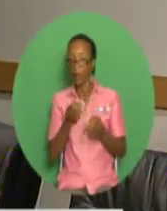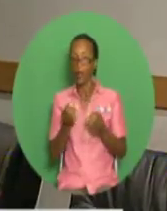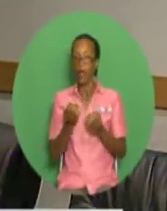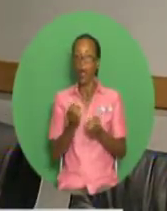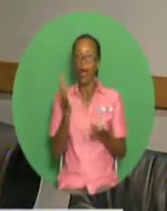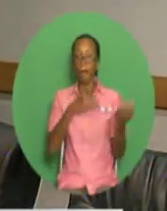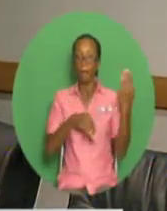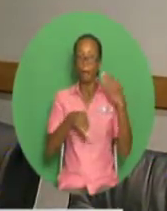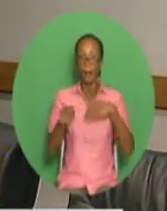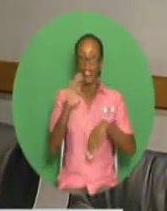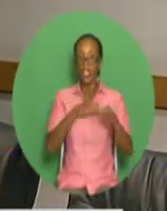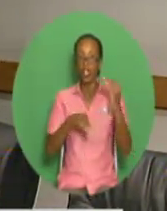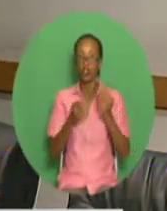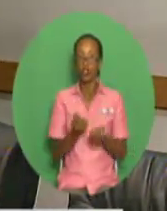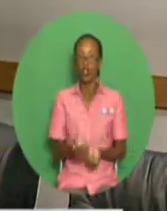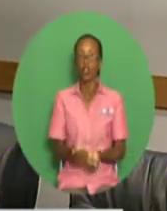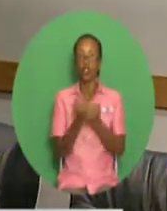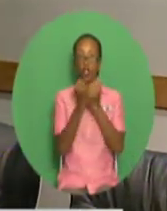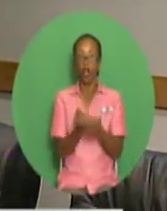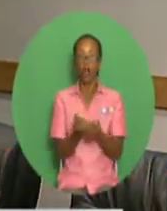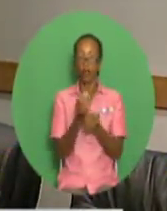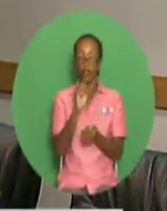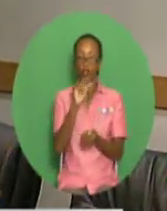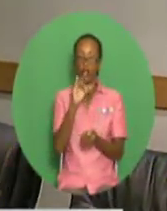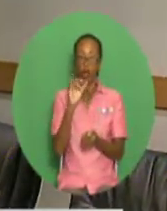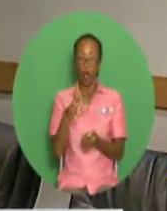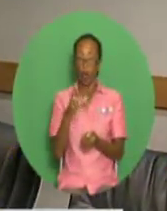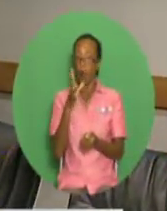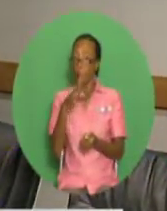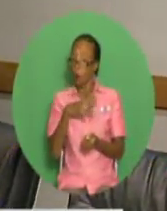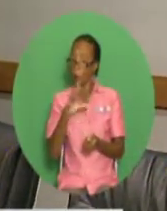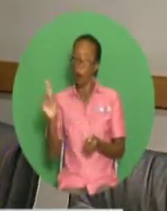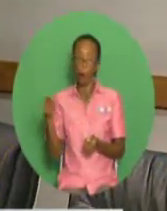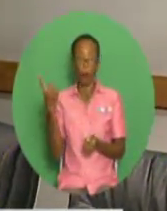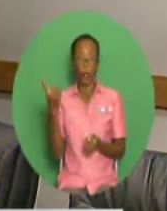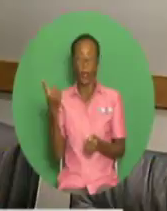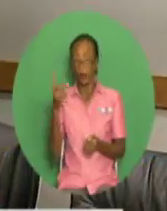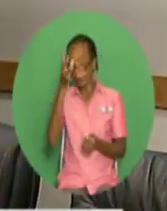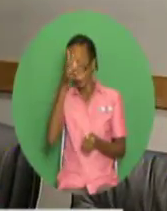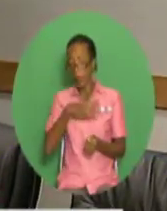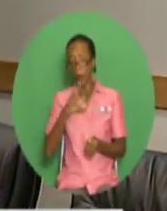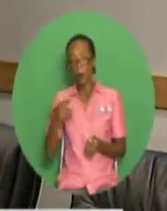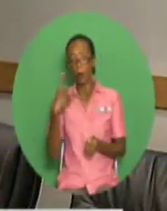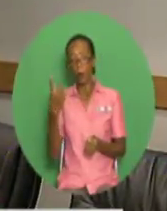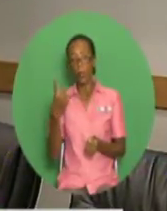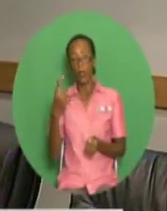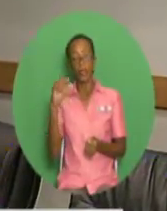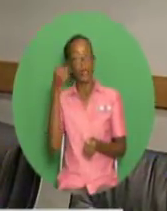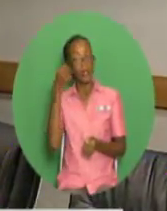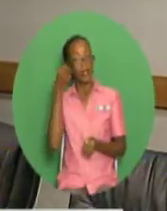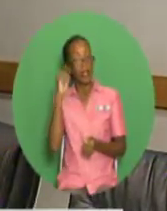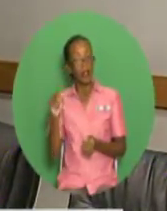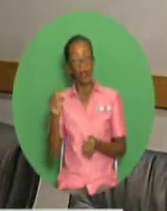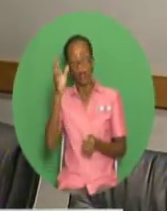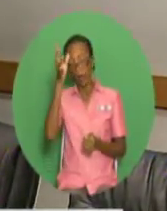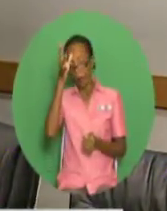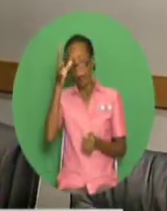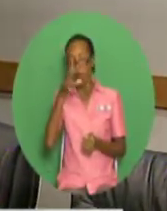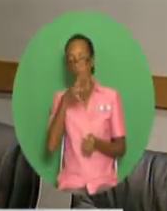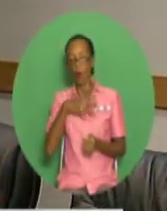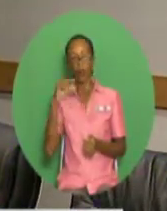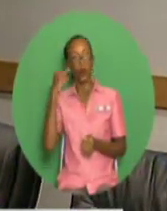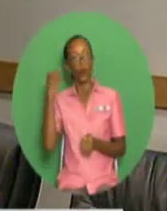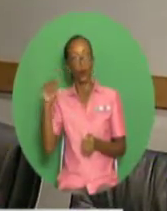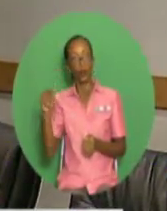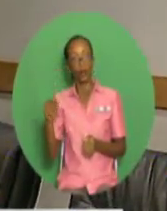Bahamas. And we won gold. The women won gold for the first time attended, and the men won silver. In cricket, the under-14 schools